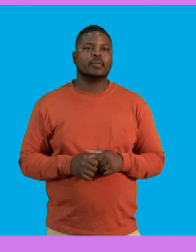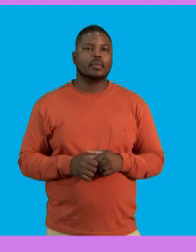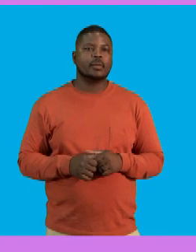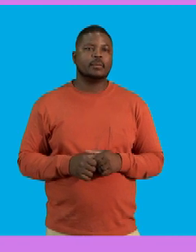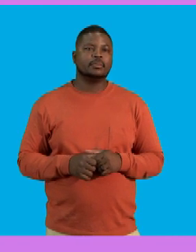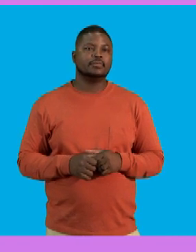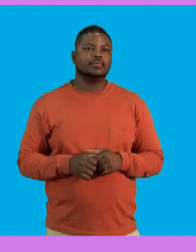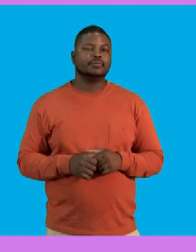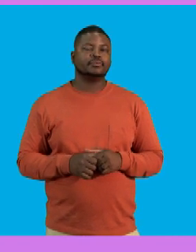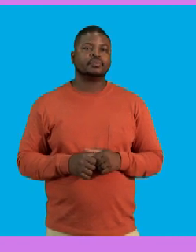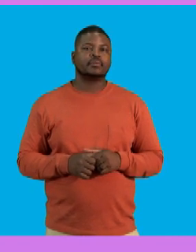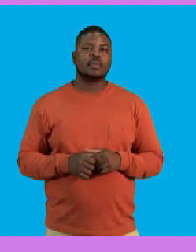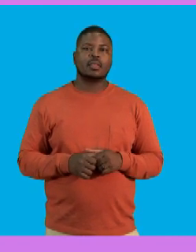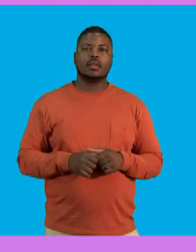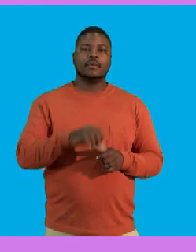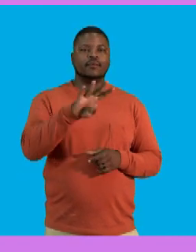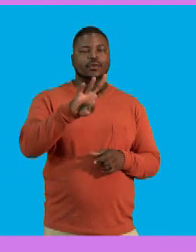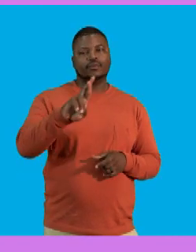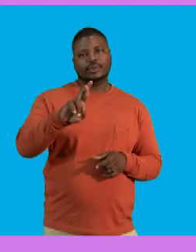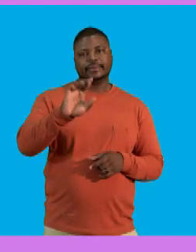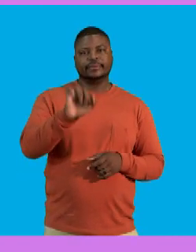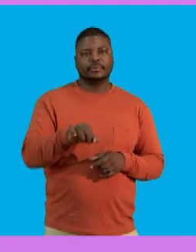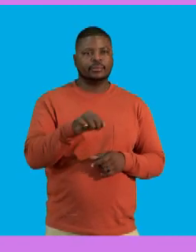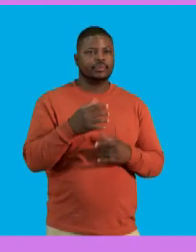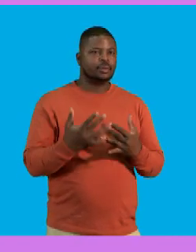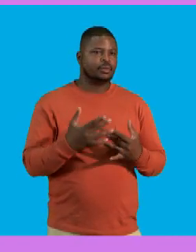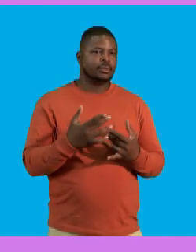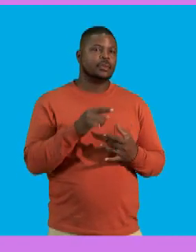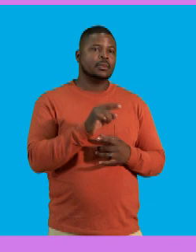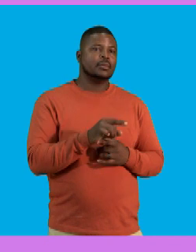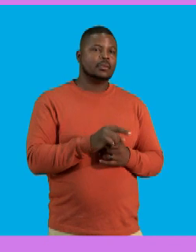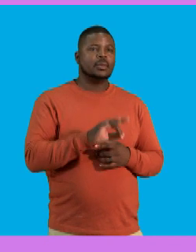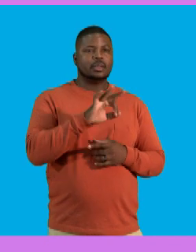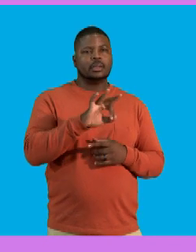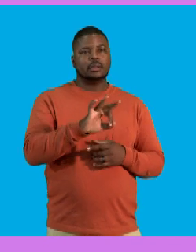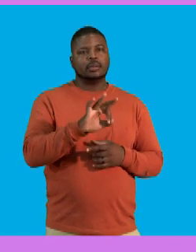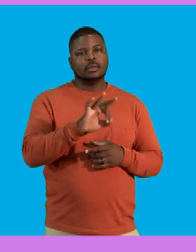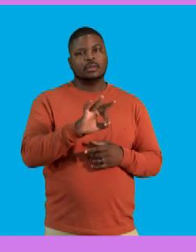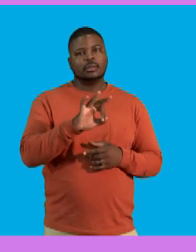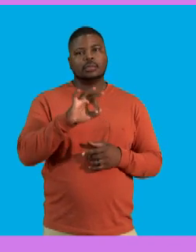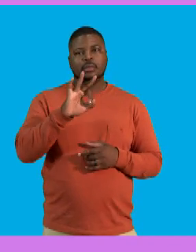1.20, there you go, grouping 5, 4 Rand, there,